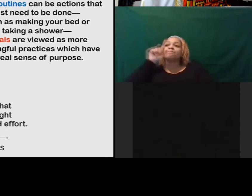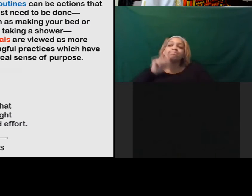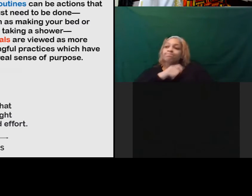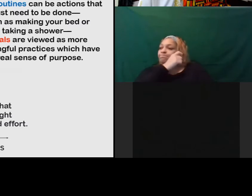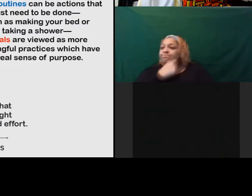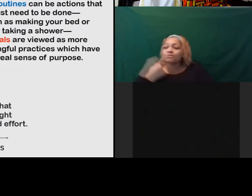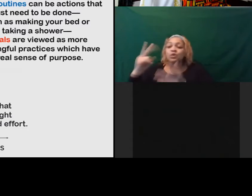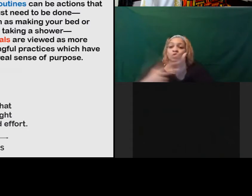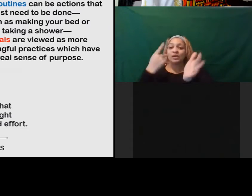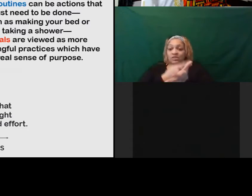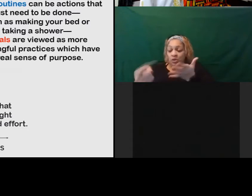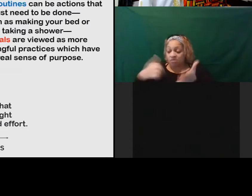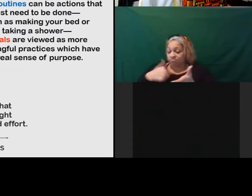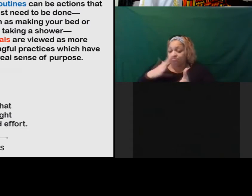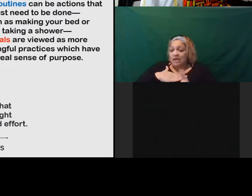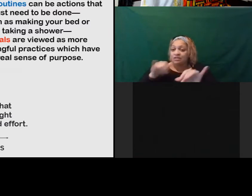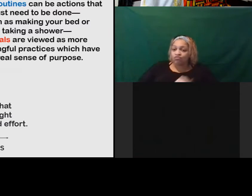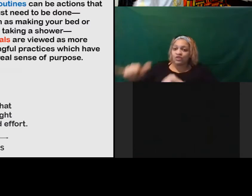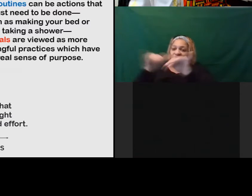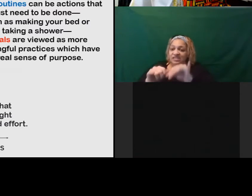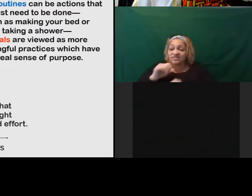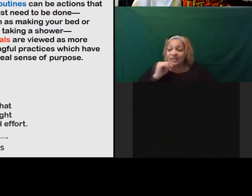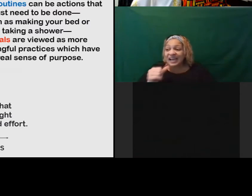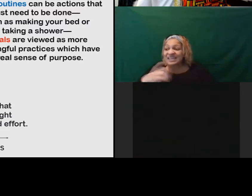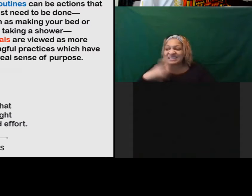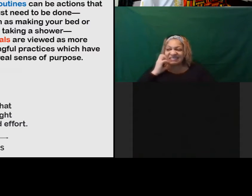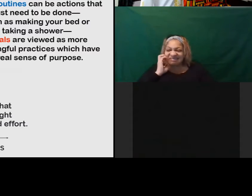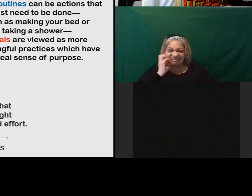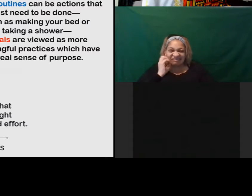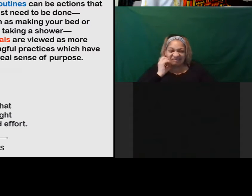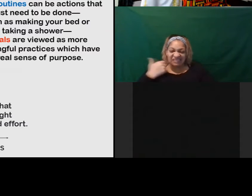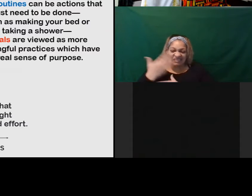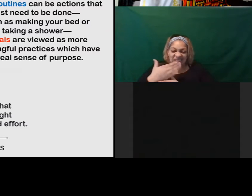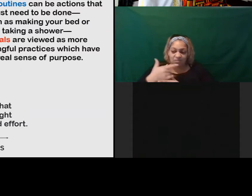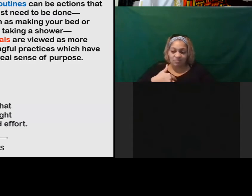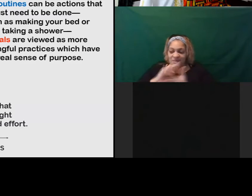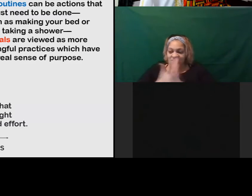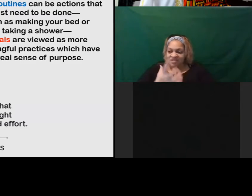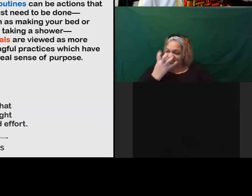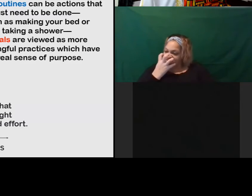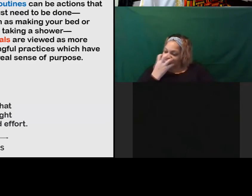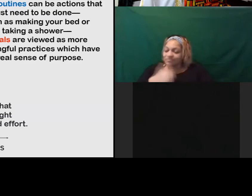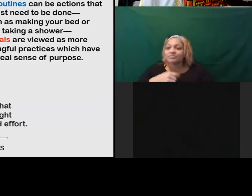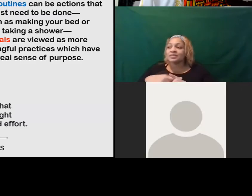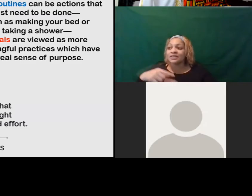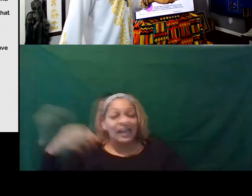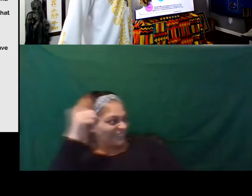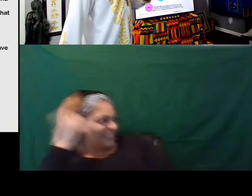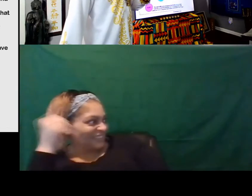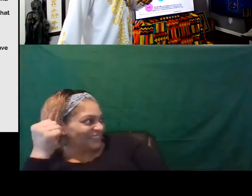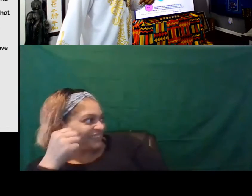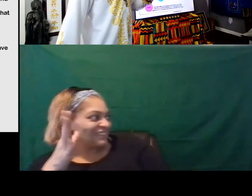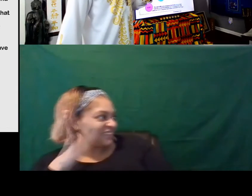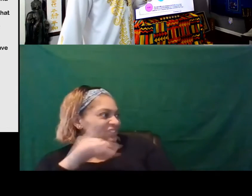week because that's my routine. If I don't, then it itches and it bothers me and I'm grumpy. So I tend to, hey, it's